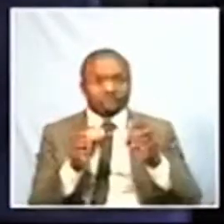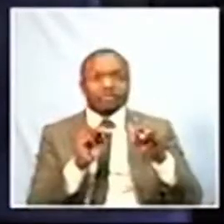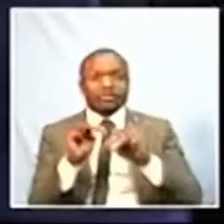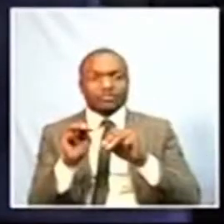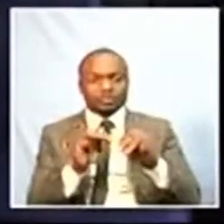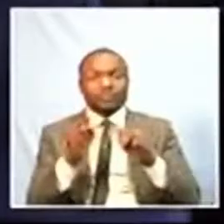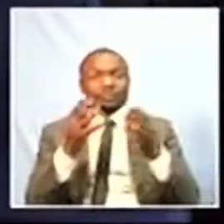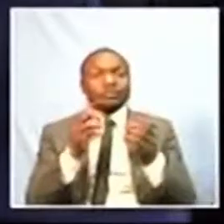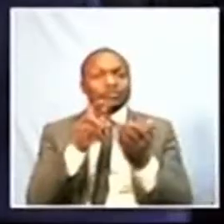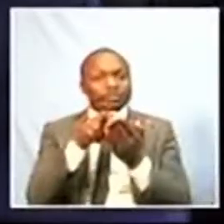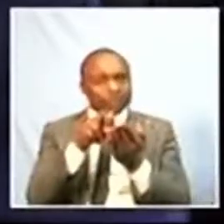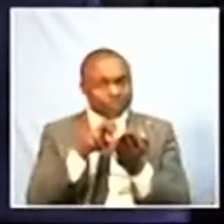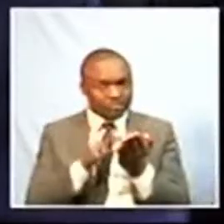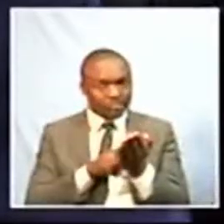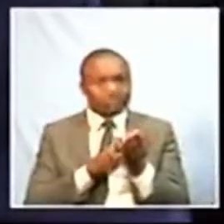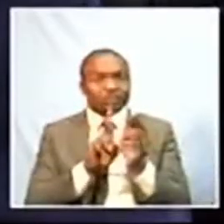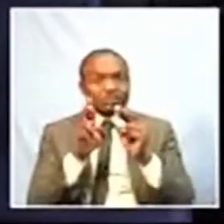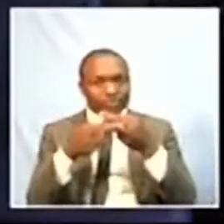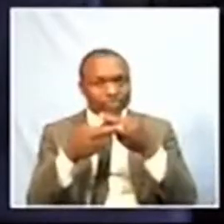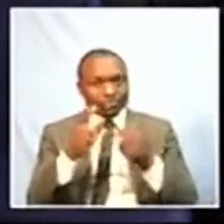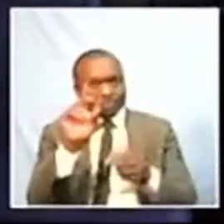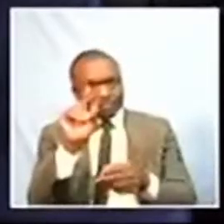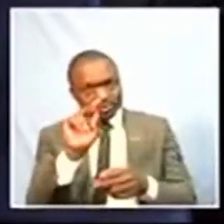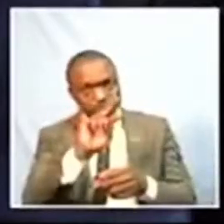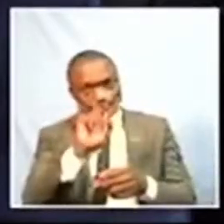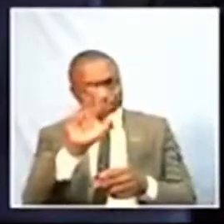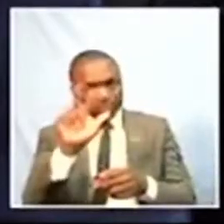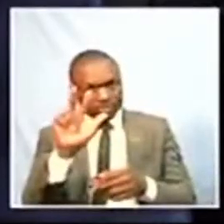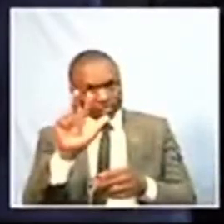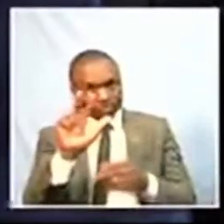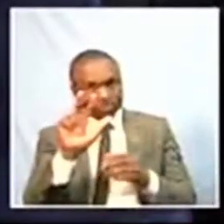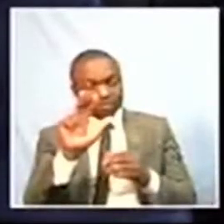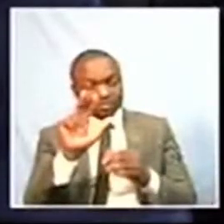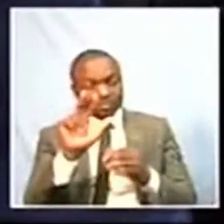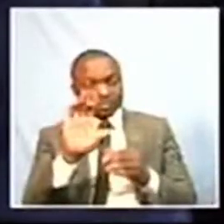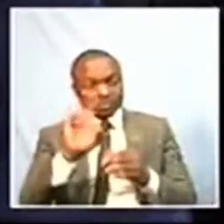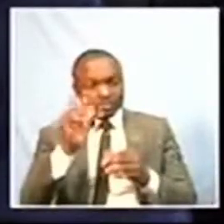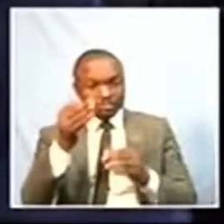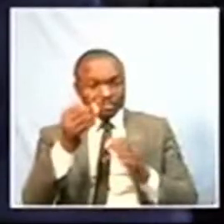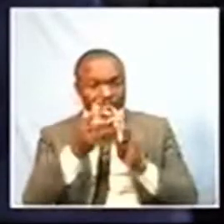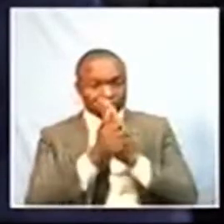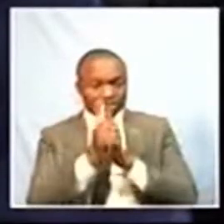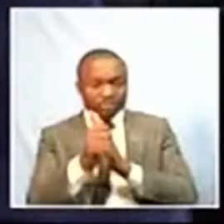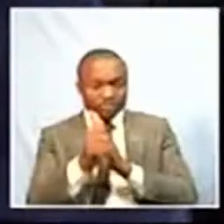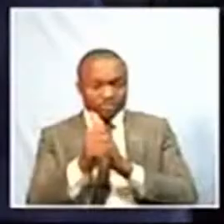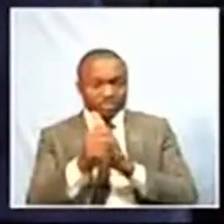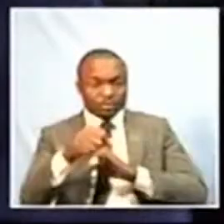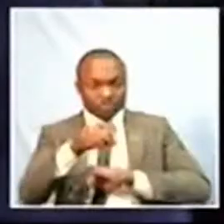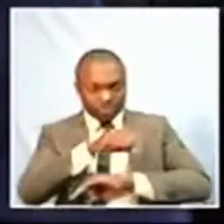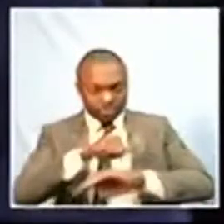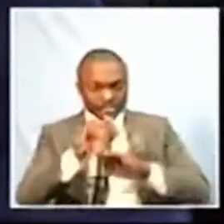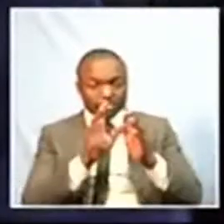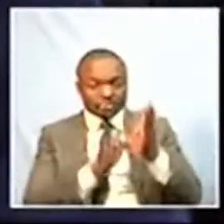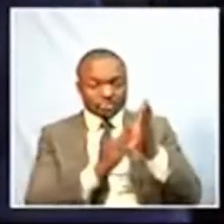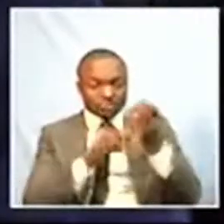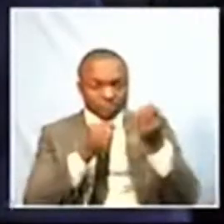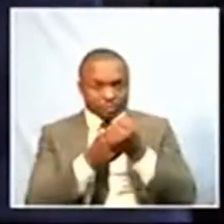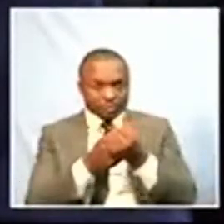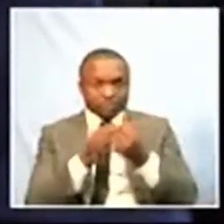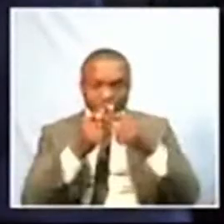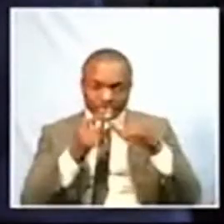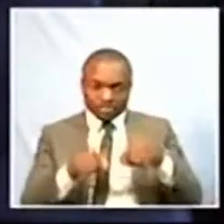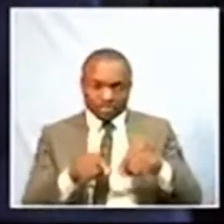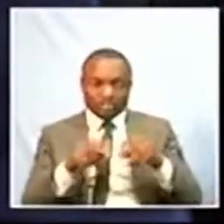wishes to report that the consideration of the 2023 CDF skills and secondary development bursaries that was undertaken, and